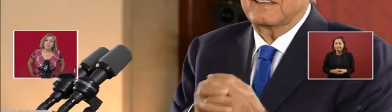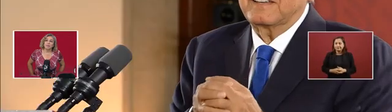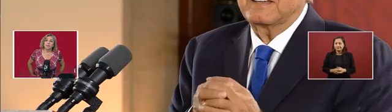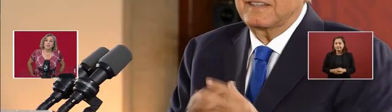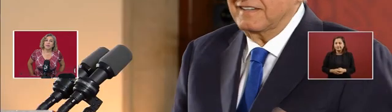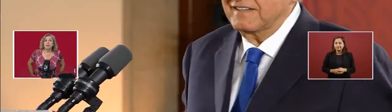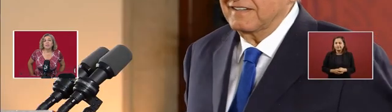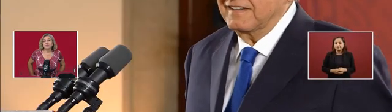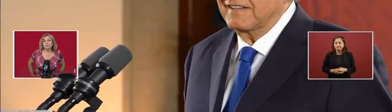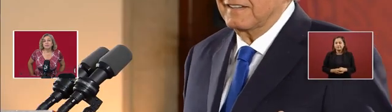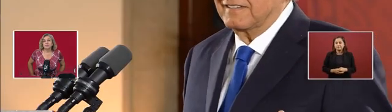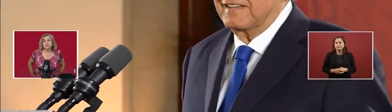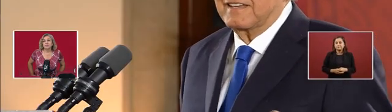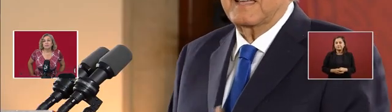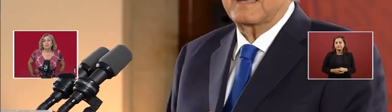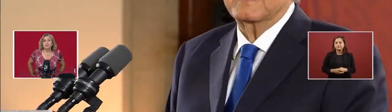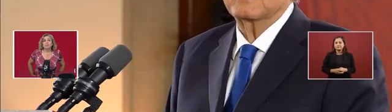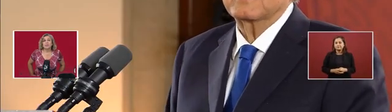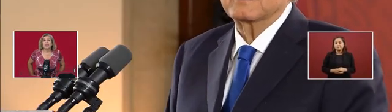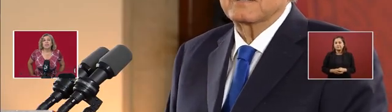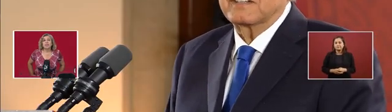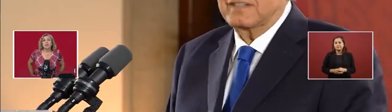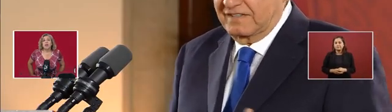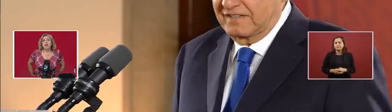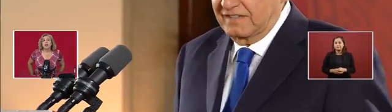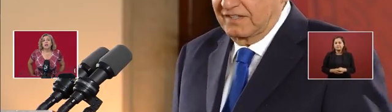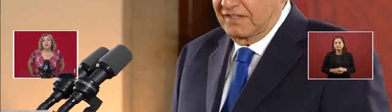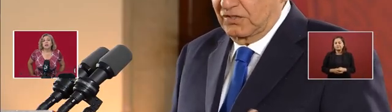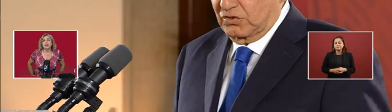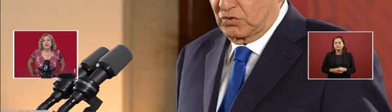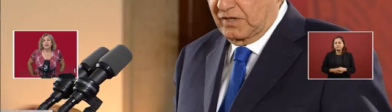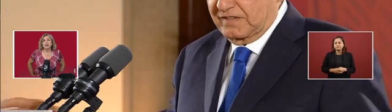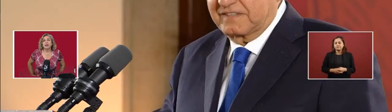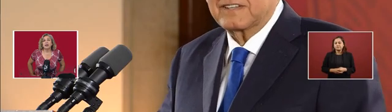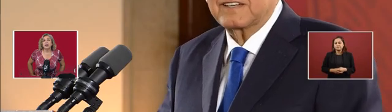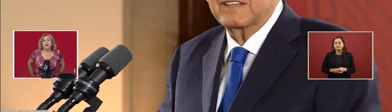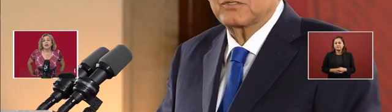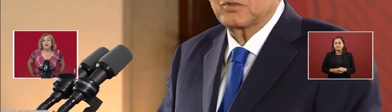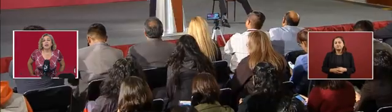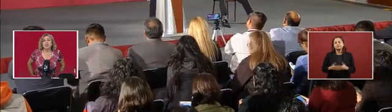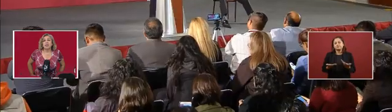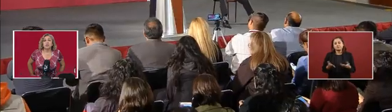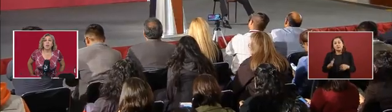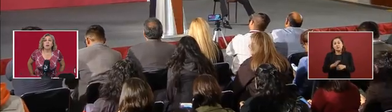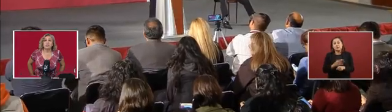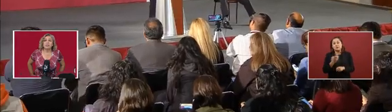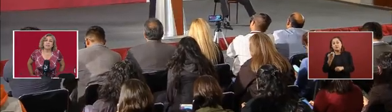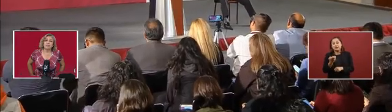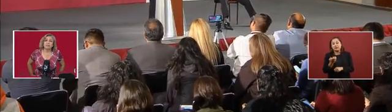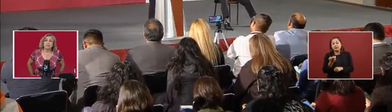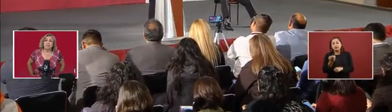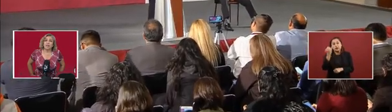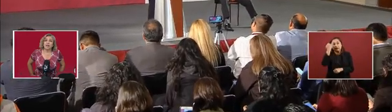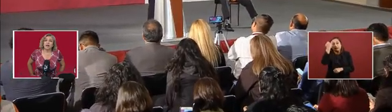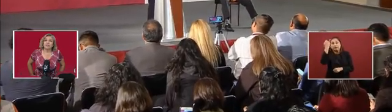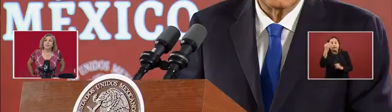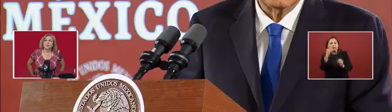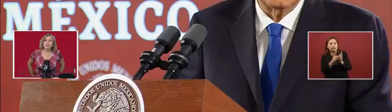Y hemos Yes. incluso And padecido we've explained sabotaje, that we've had